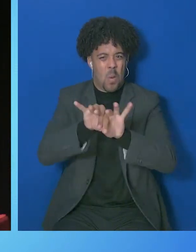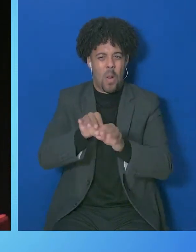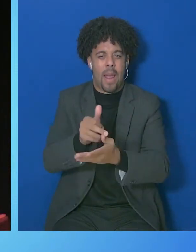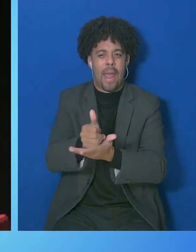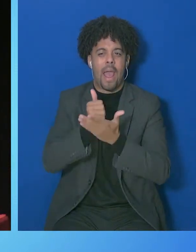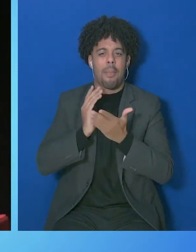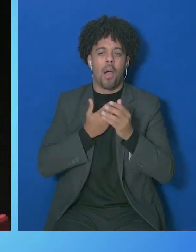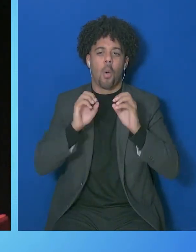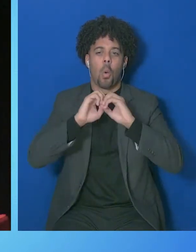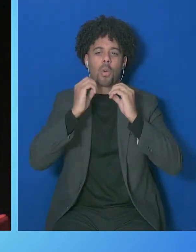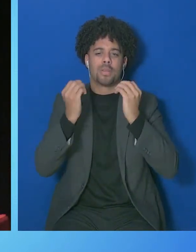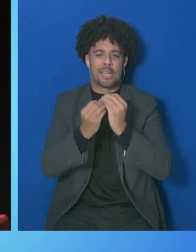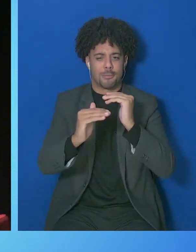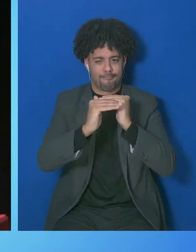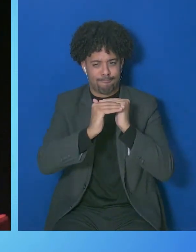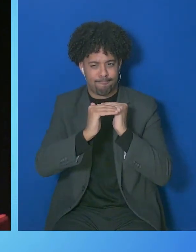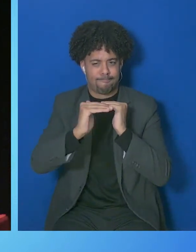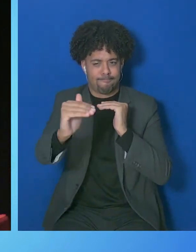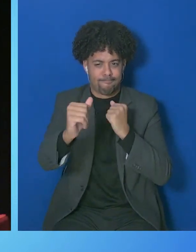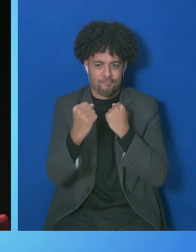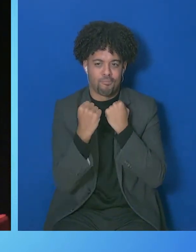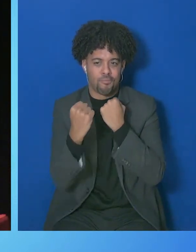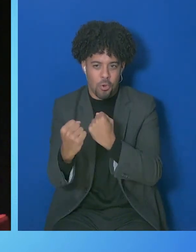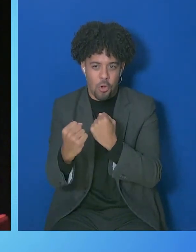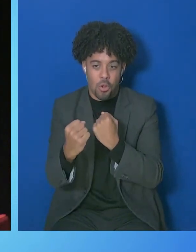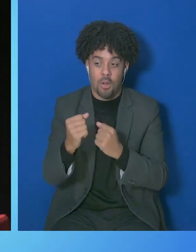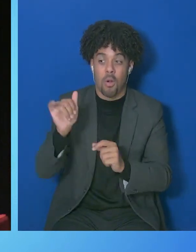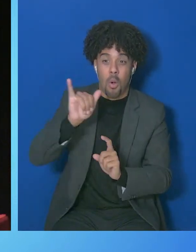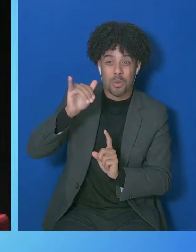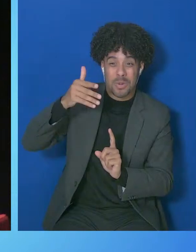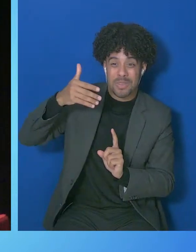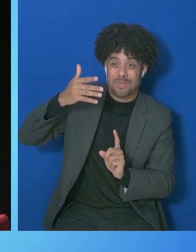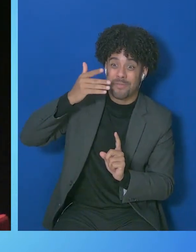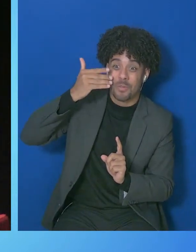our future challenges that will continue to come.